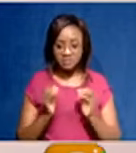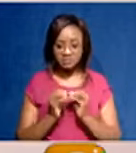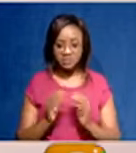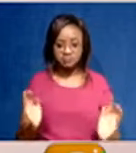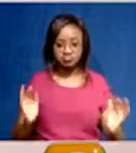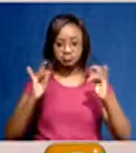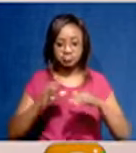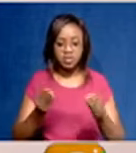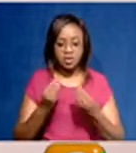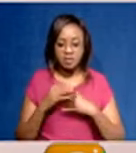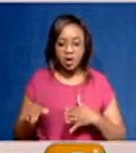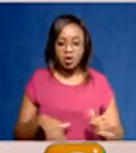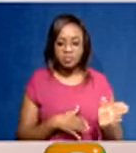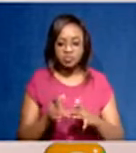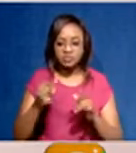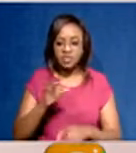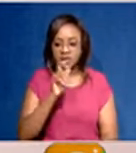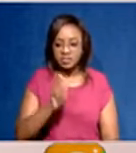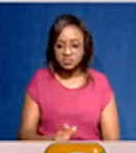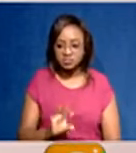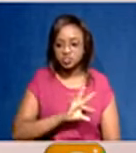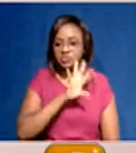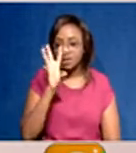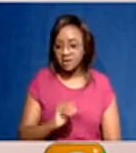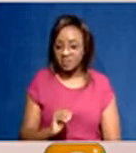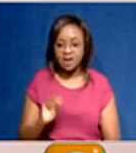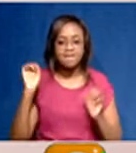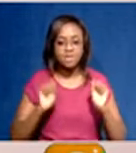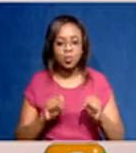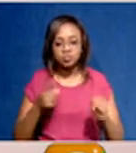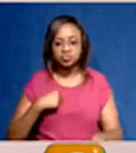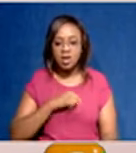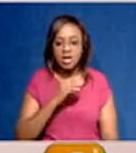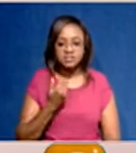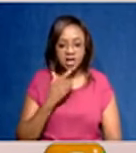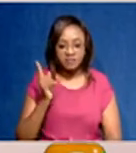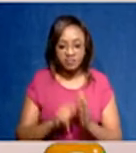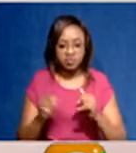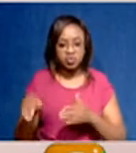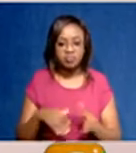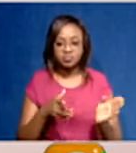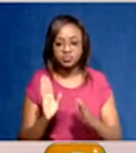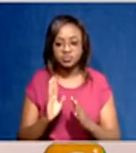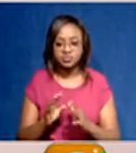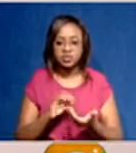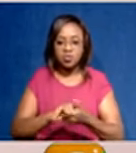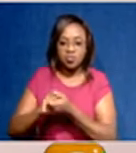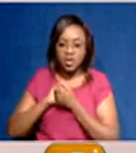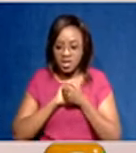this region and hopefully in Africa to have the chance to